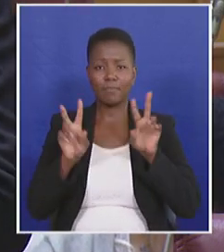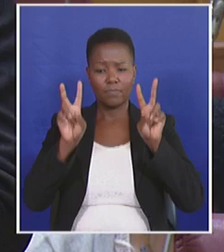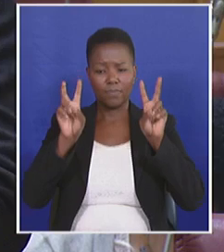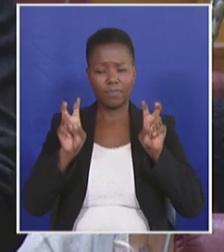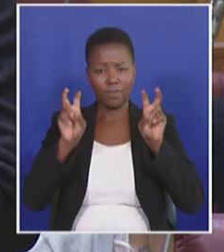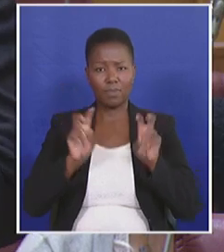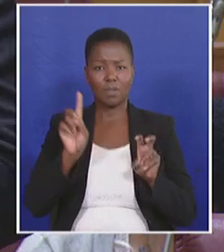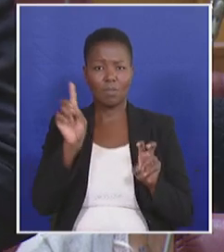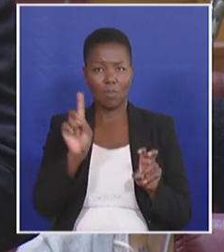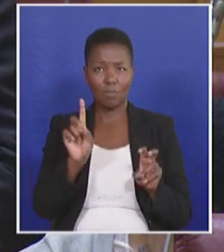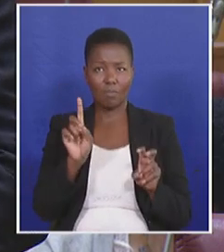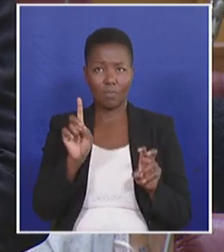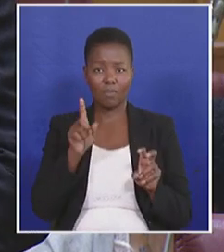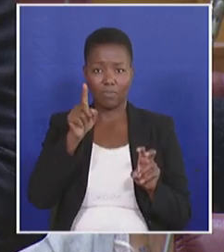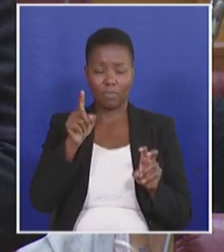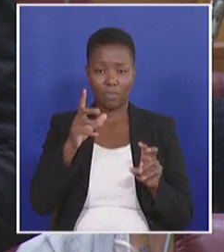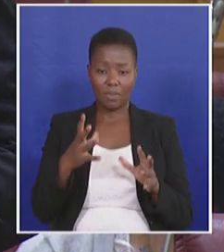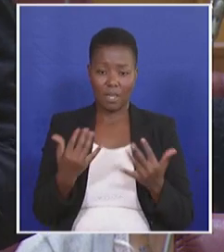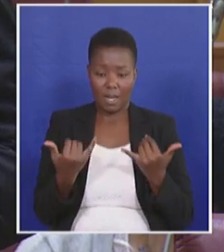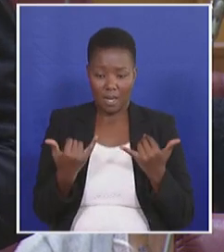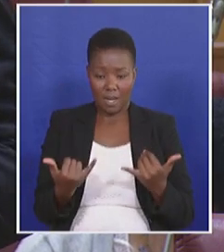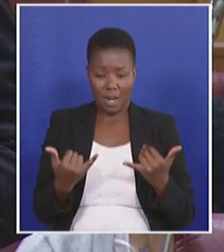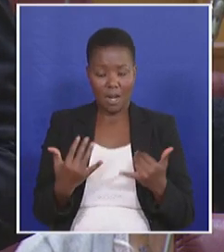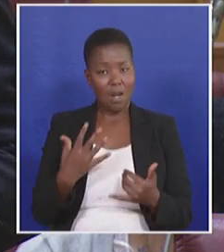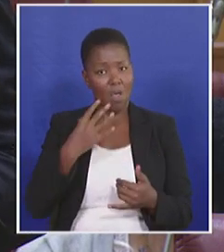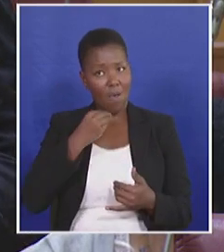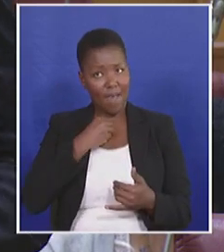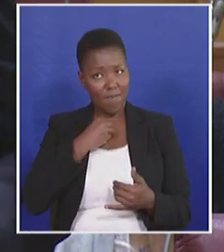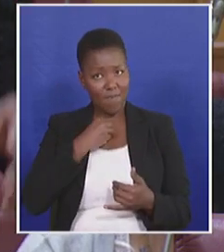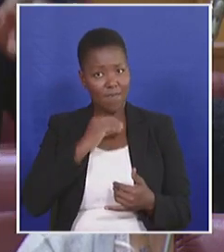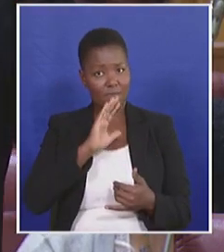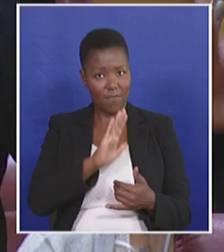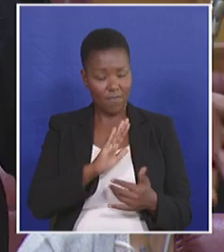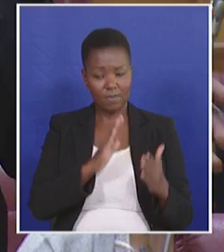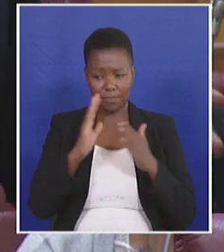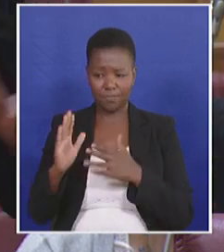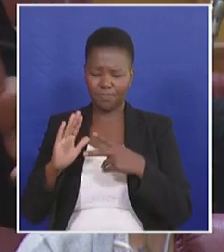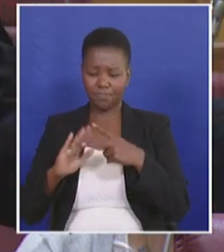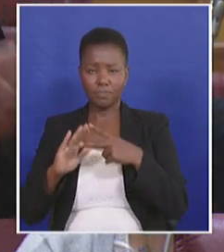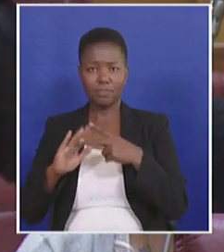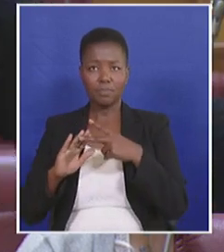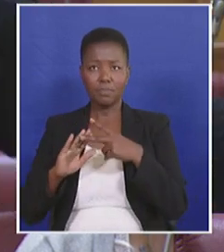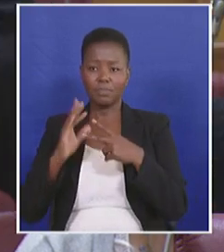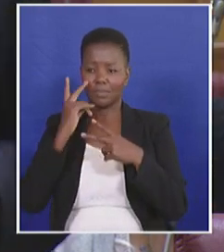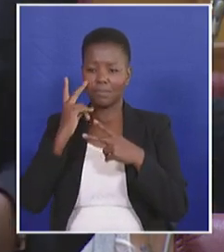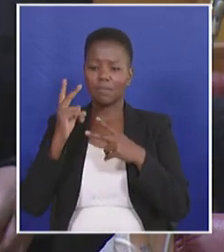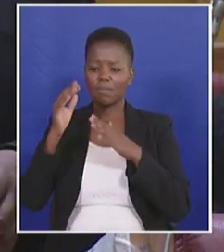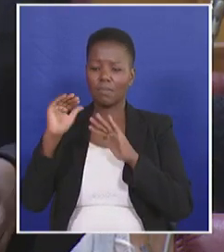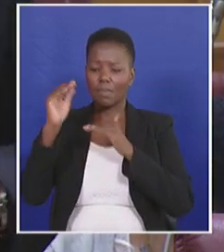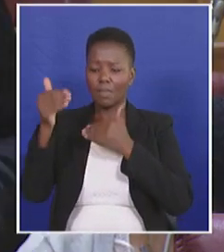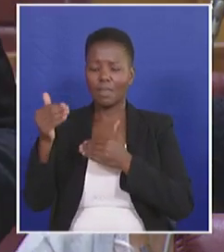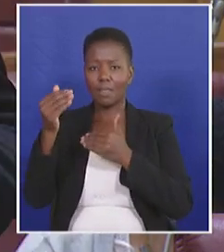take stock of what you have, but also look at the ideal state. Now, the ideal state would